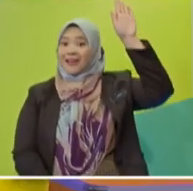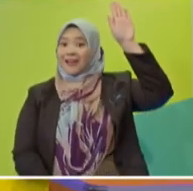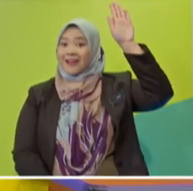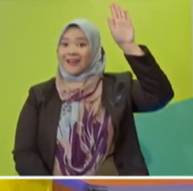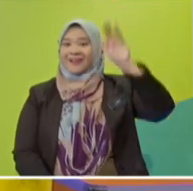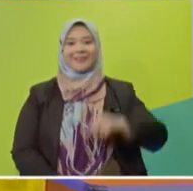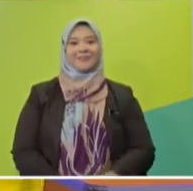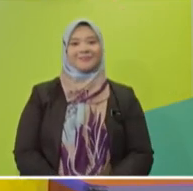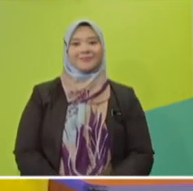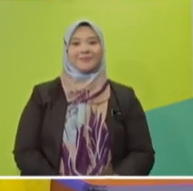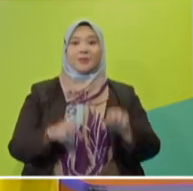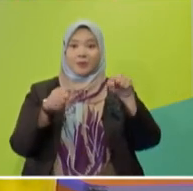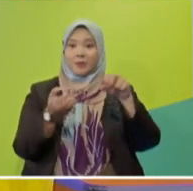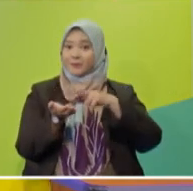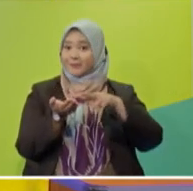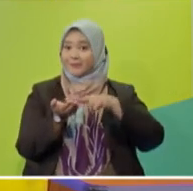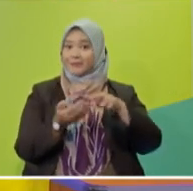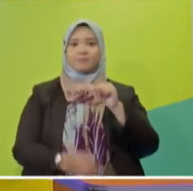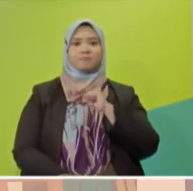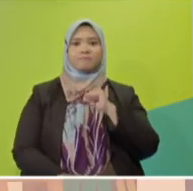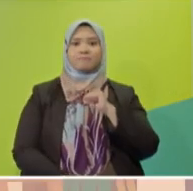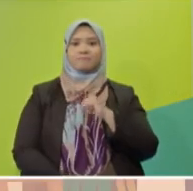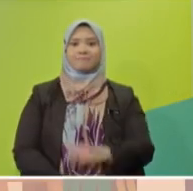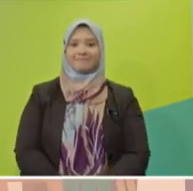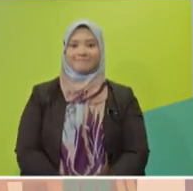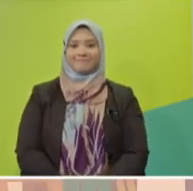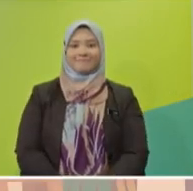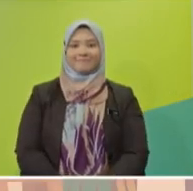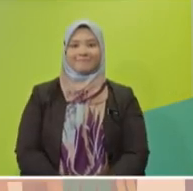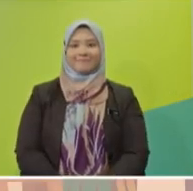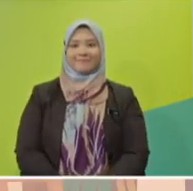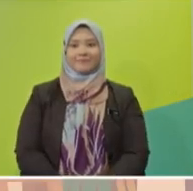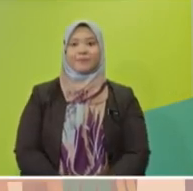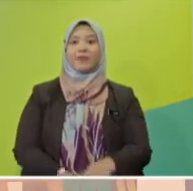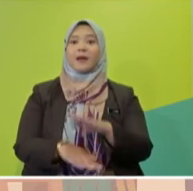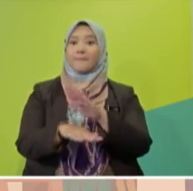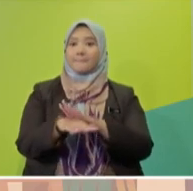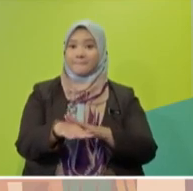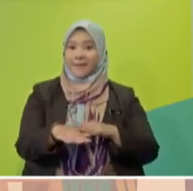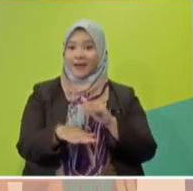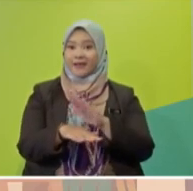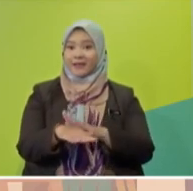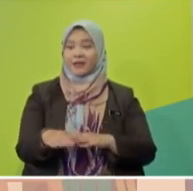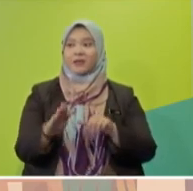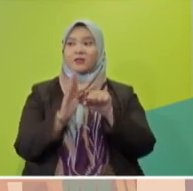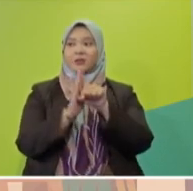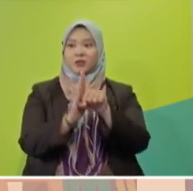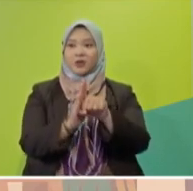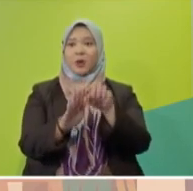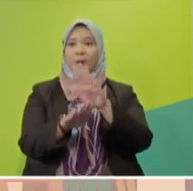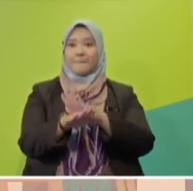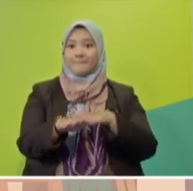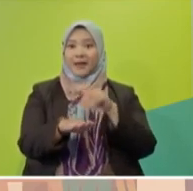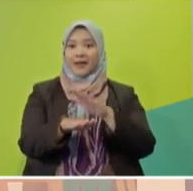Okay, Noah. Let's try Noah. Okay, so, pet show. Donnie. Continue, Donnie Noah. Donnie and